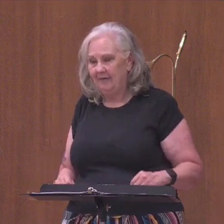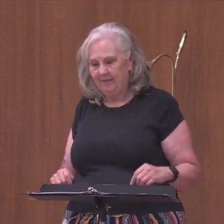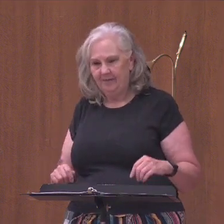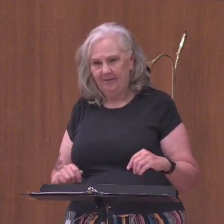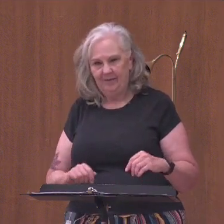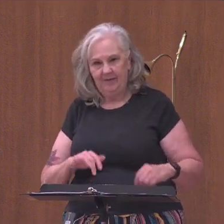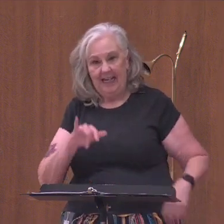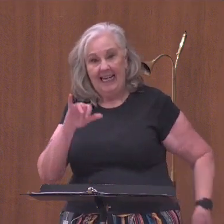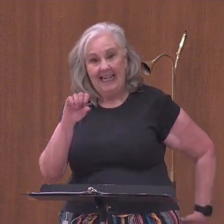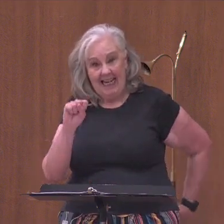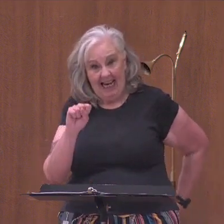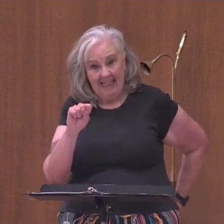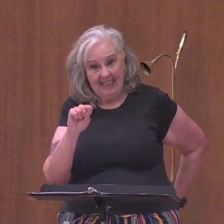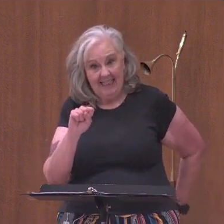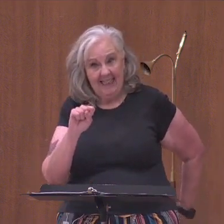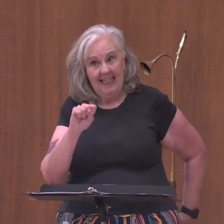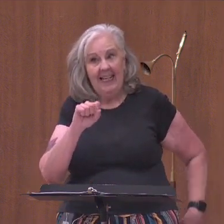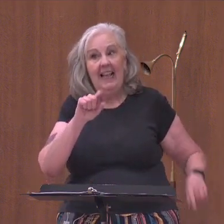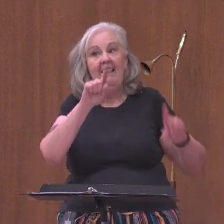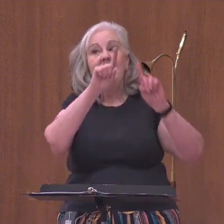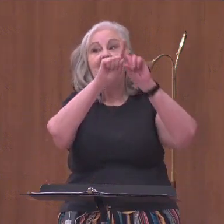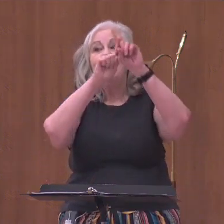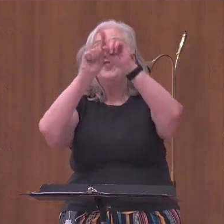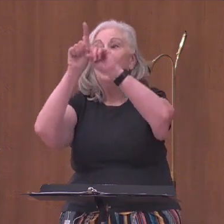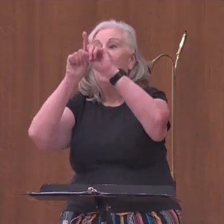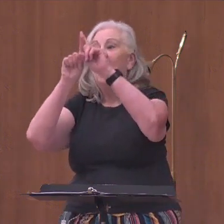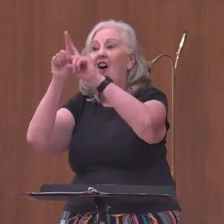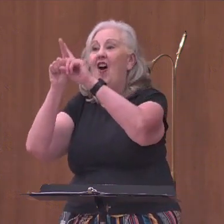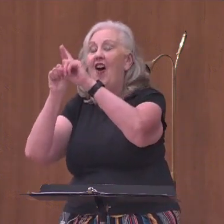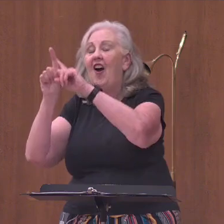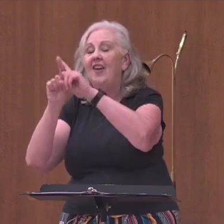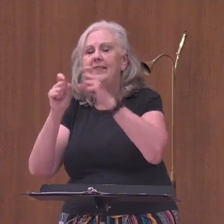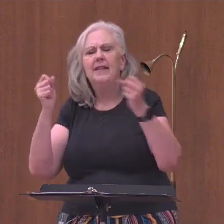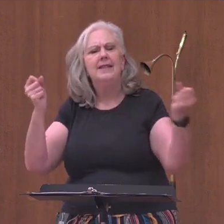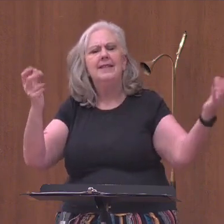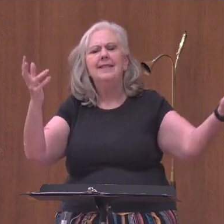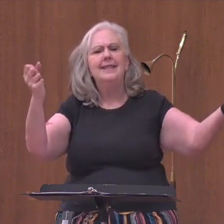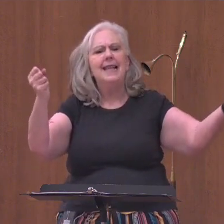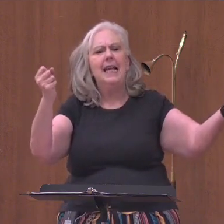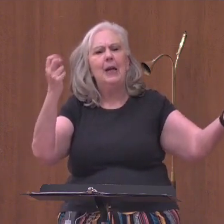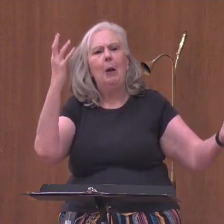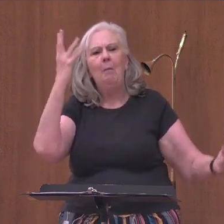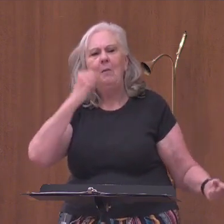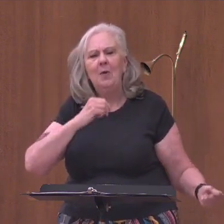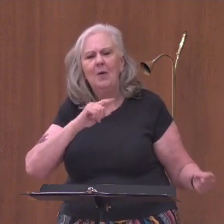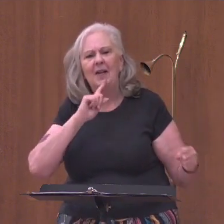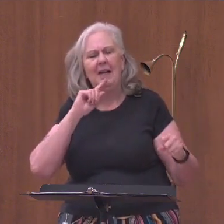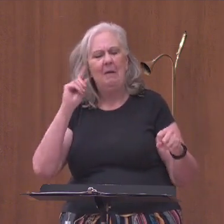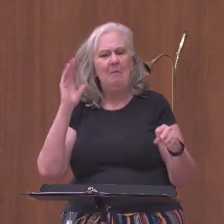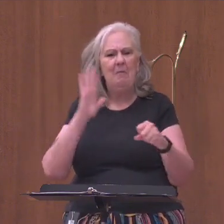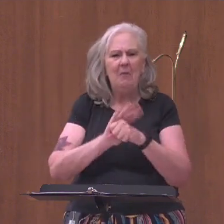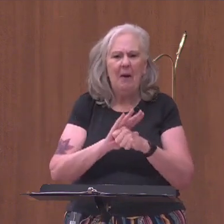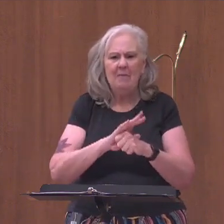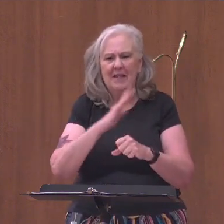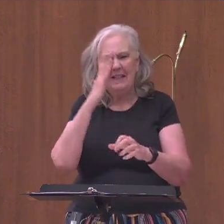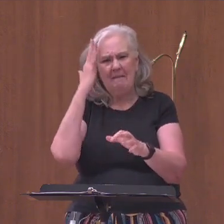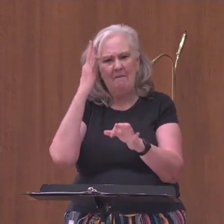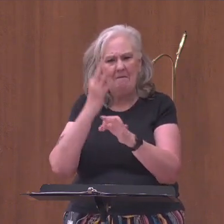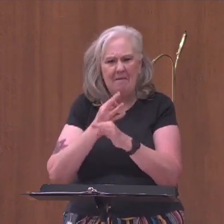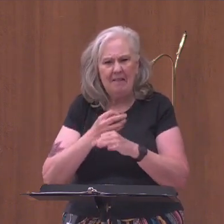So yes, the stars sing. They sing of beauty, of promise, of faithfulness in the